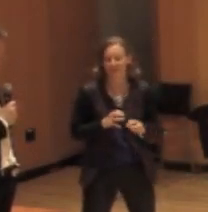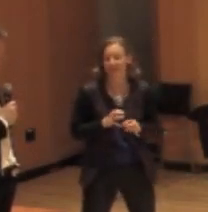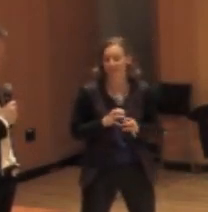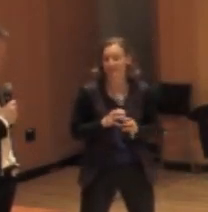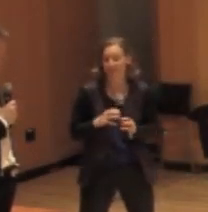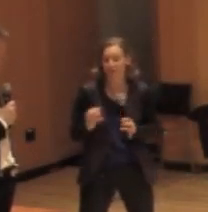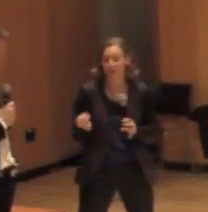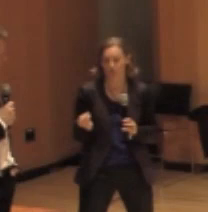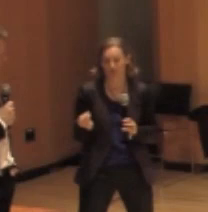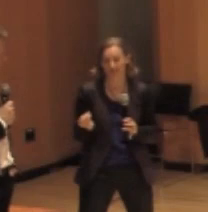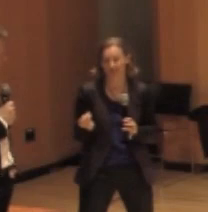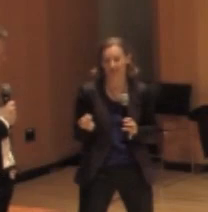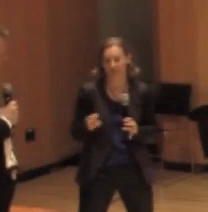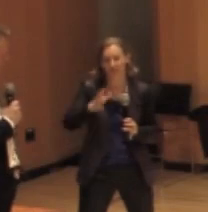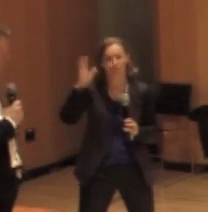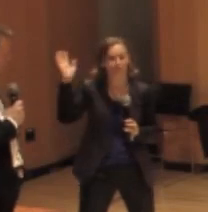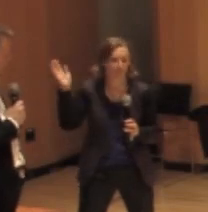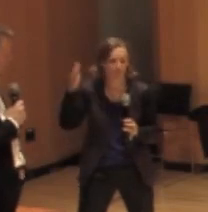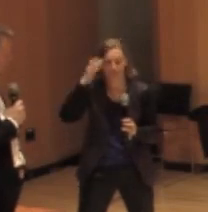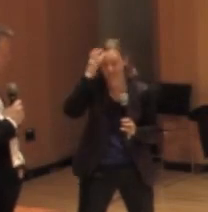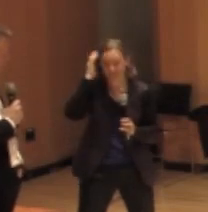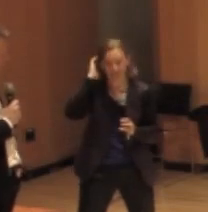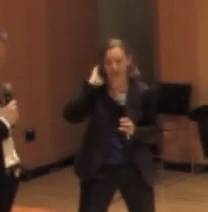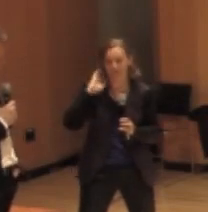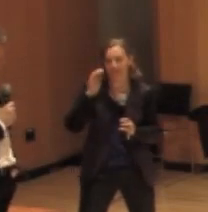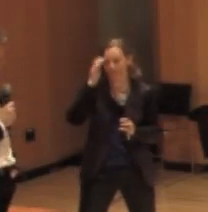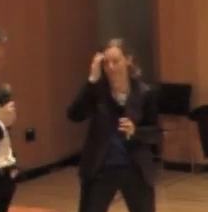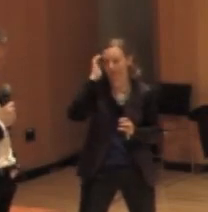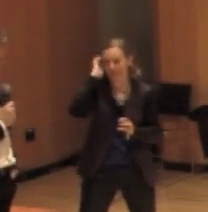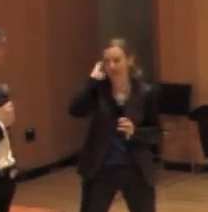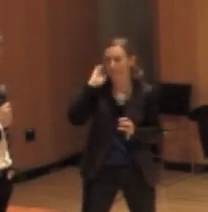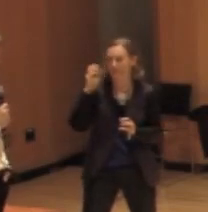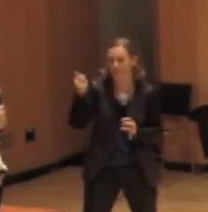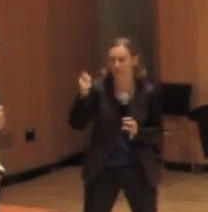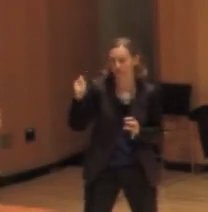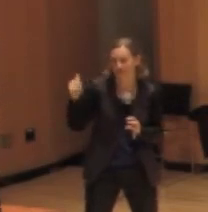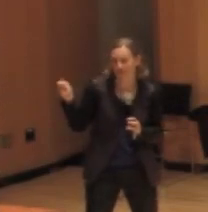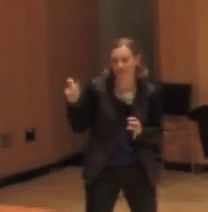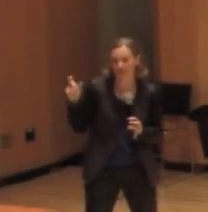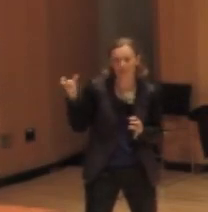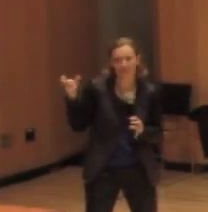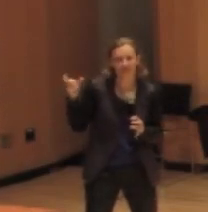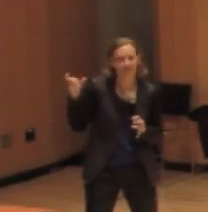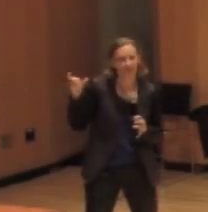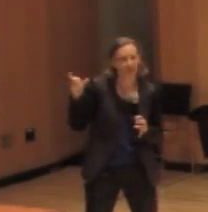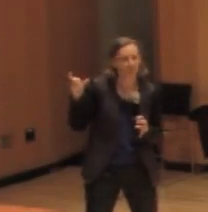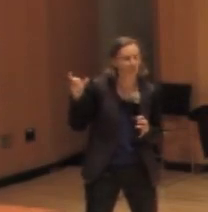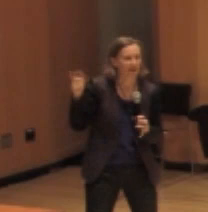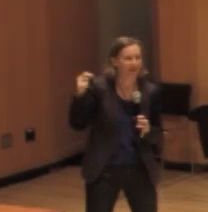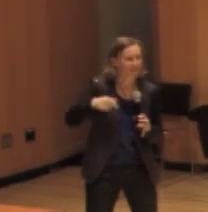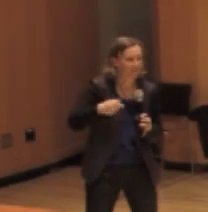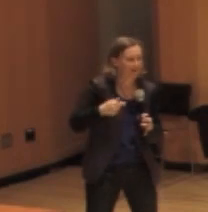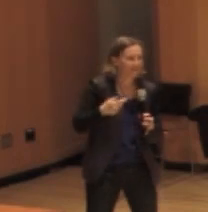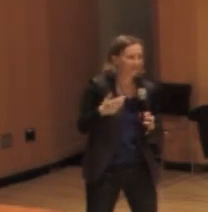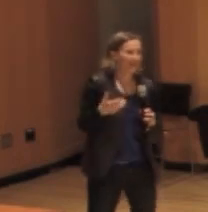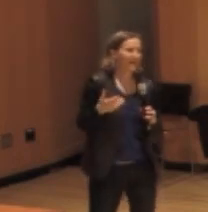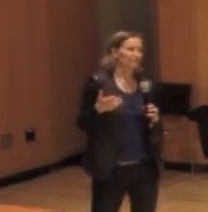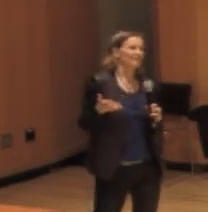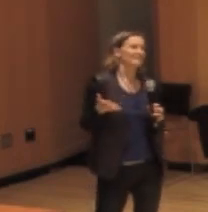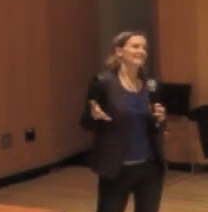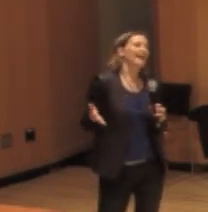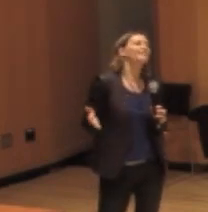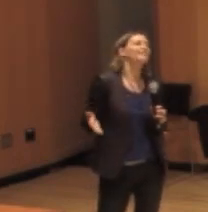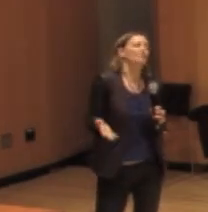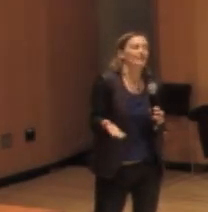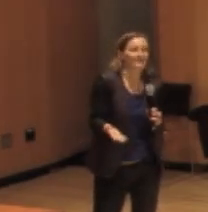and just to give a little story there's a few articles that are out there about now about this translation thing but um I I didn't